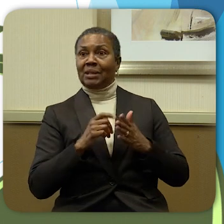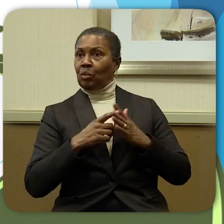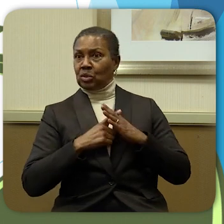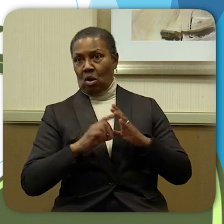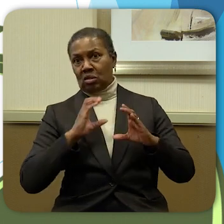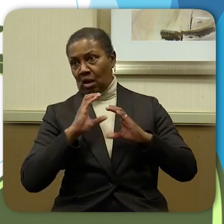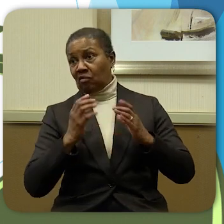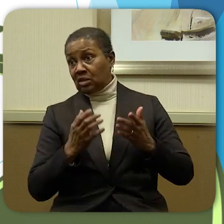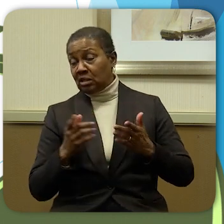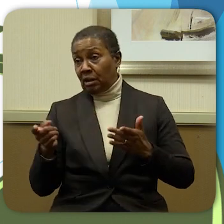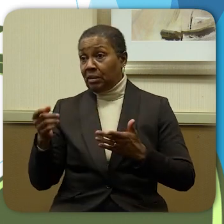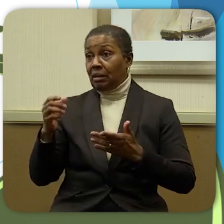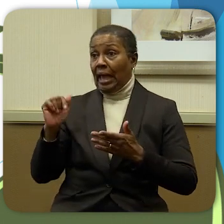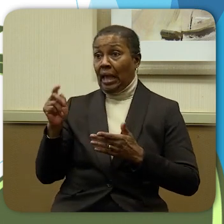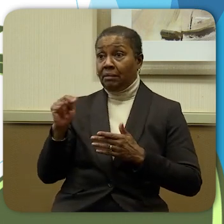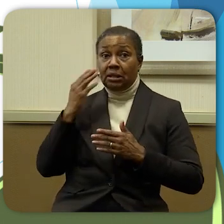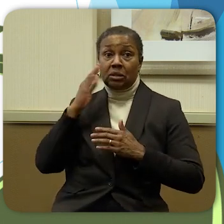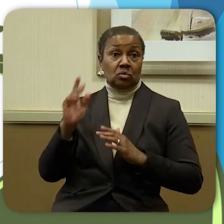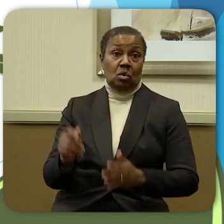kind of thing.